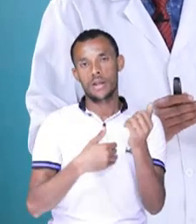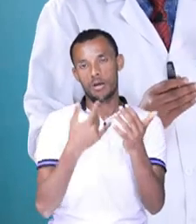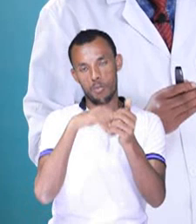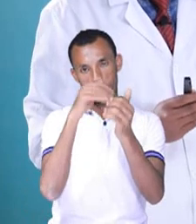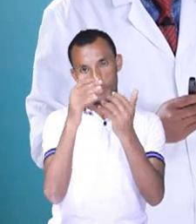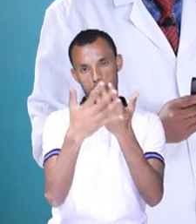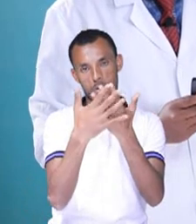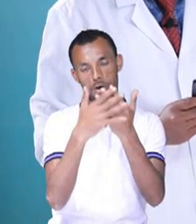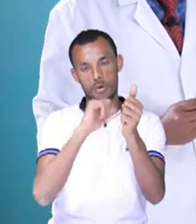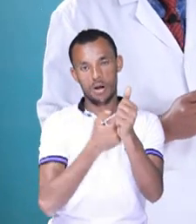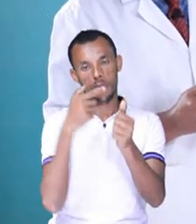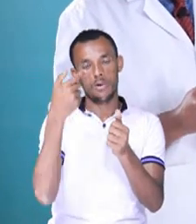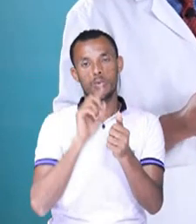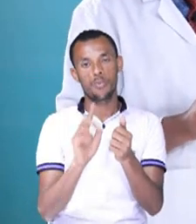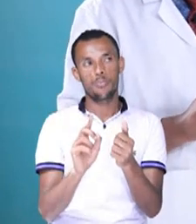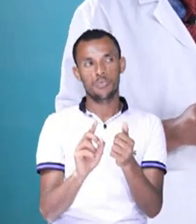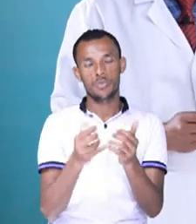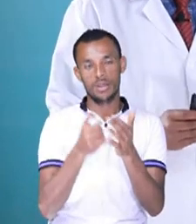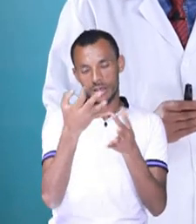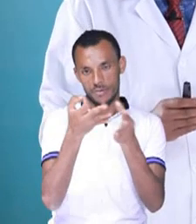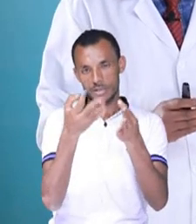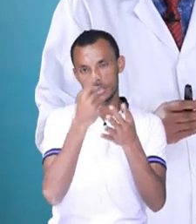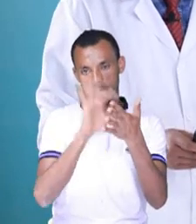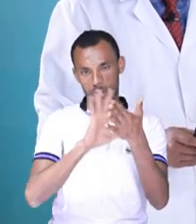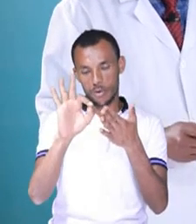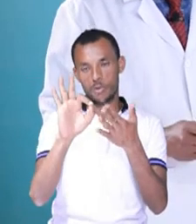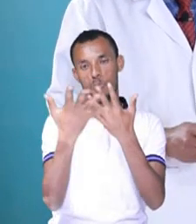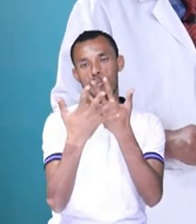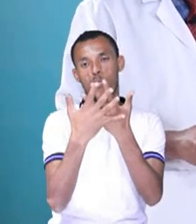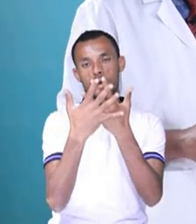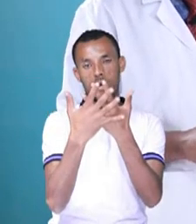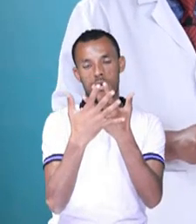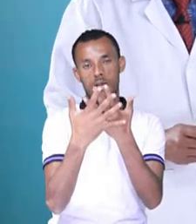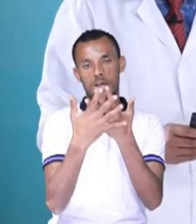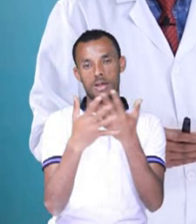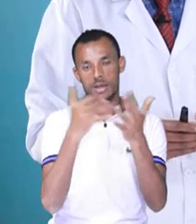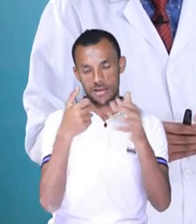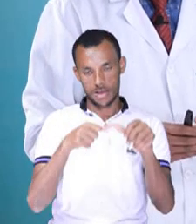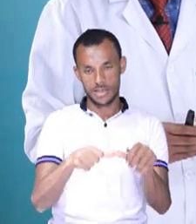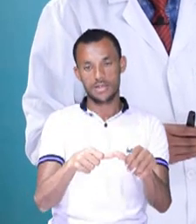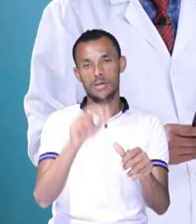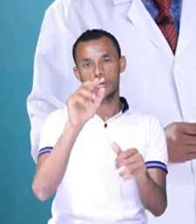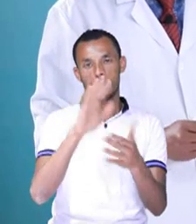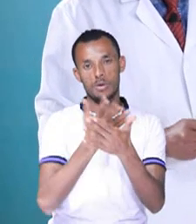order. Therefore, this bond order refers to the number of bonds that exist between two